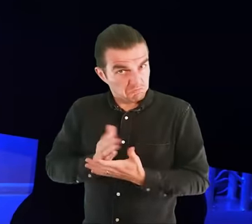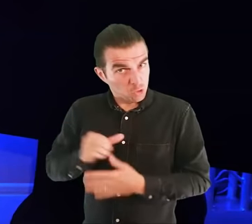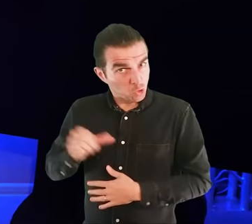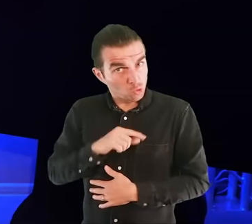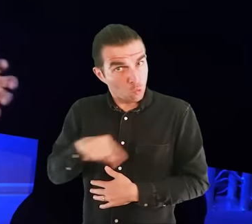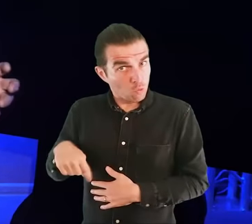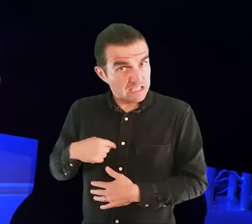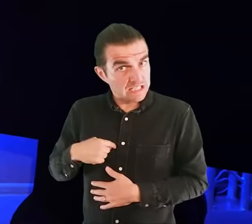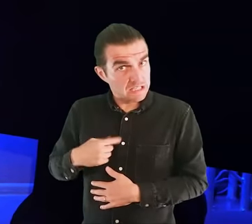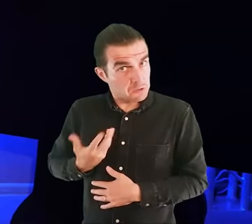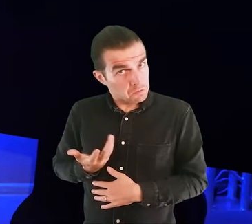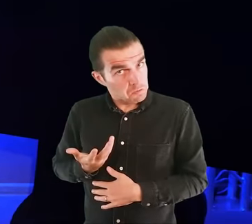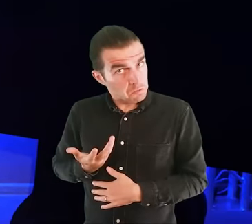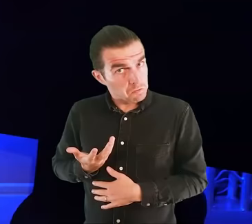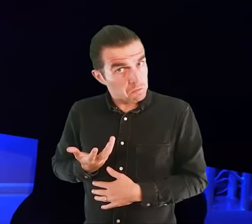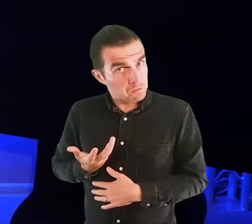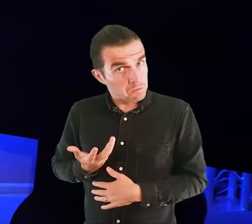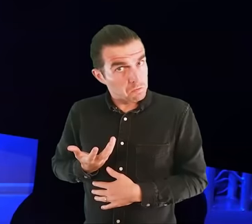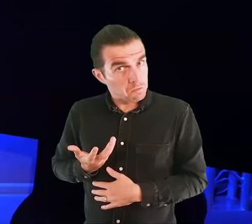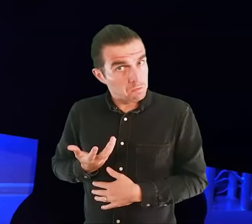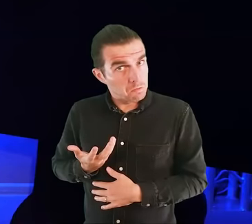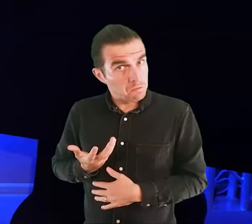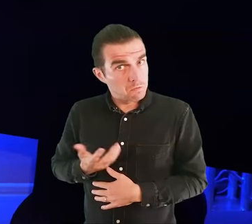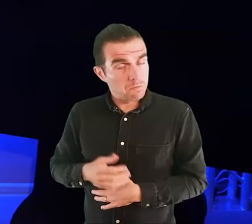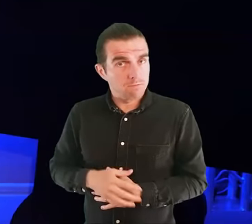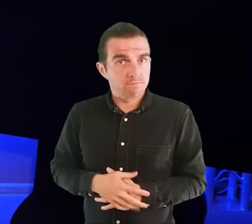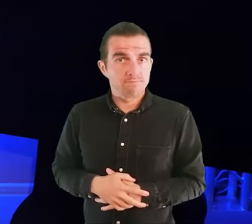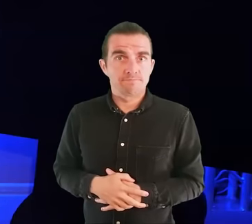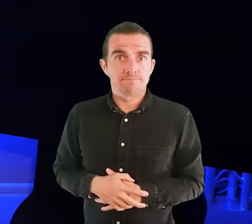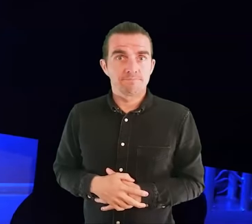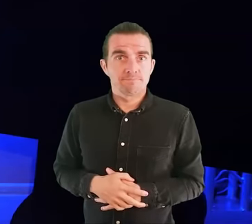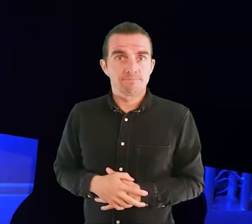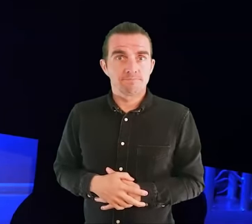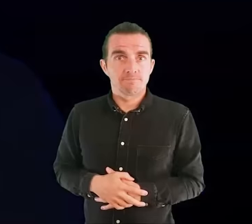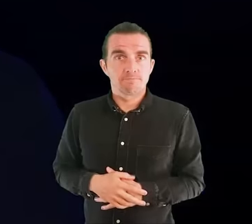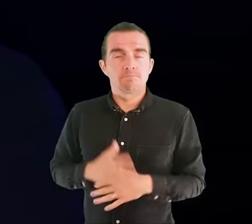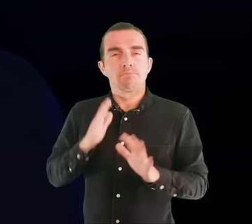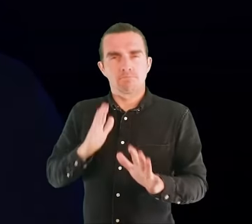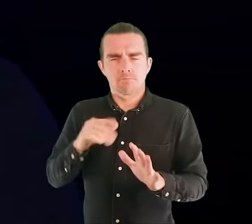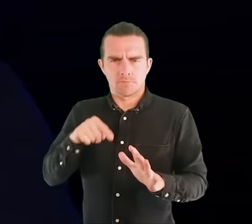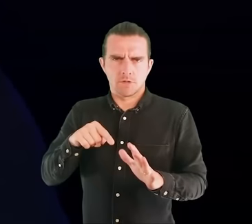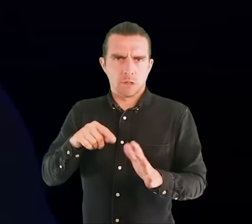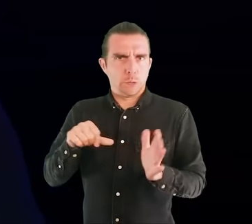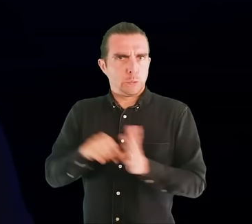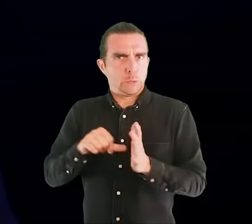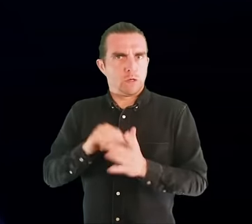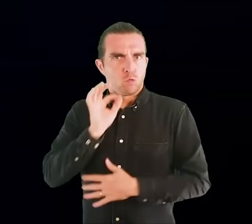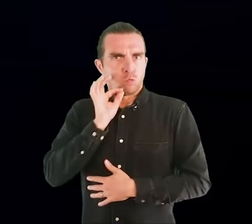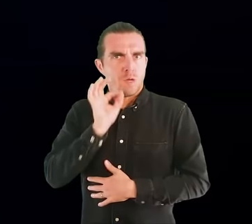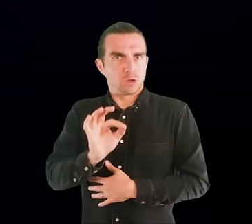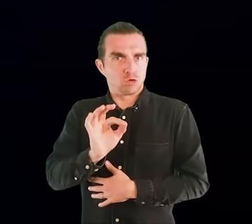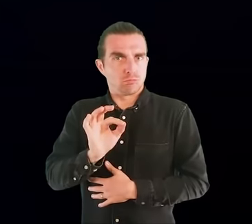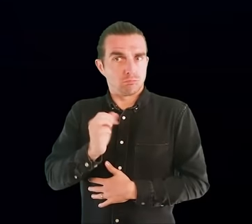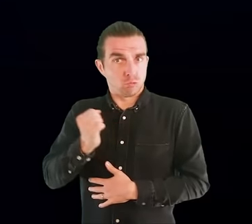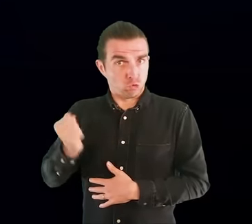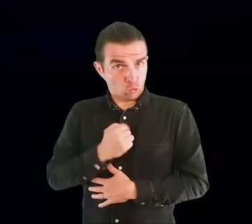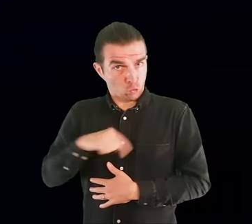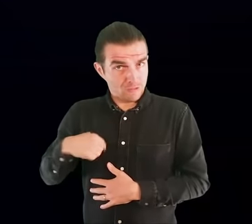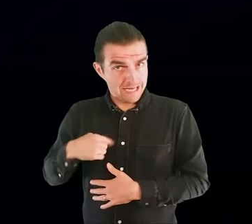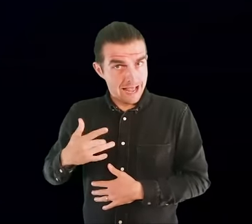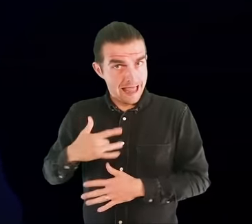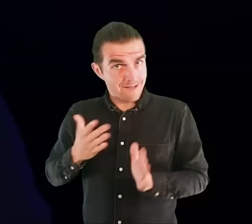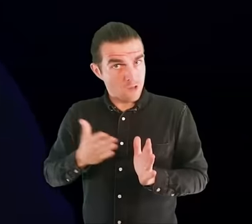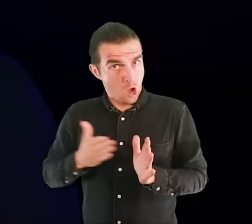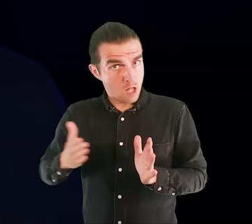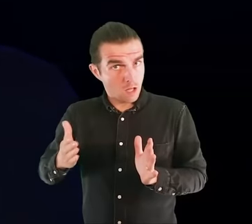brought radical changes to our healthcare. There has been enormous shift. Fast-spreading viruses have accelerated